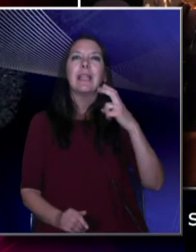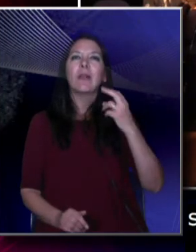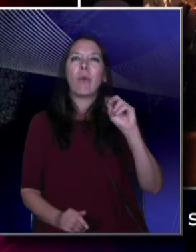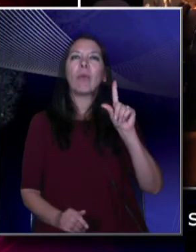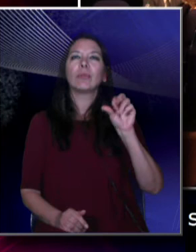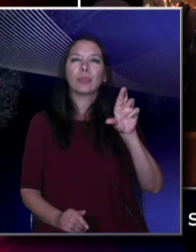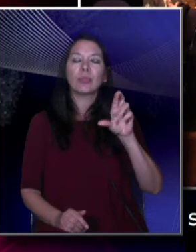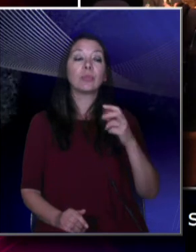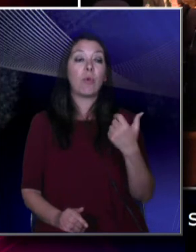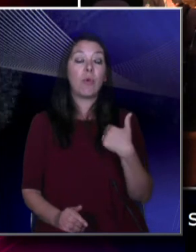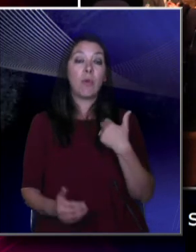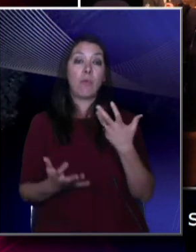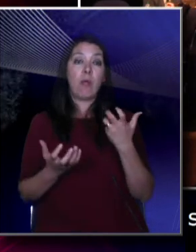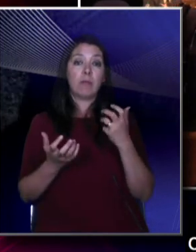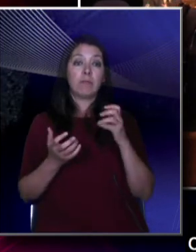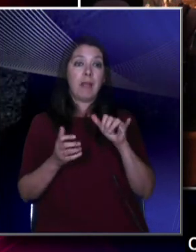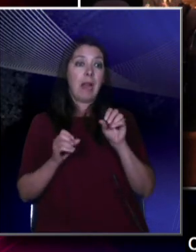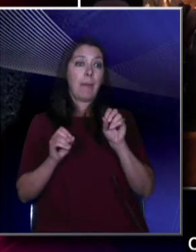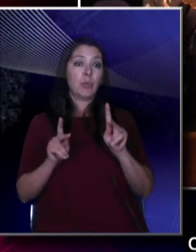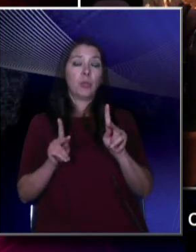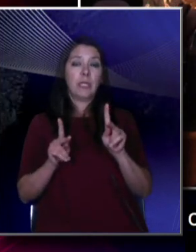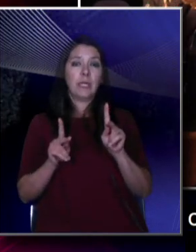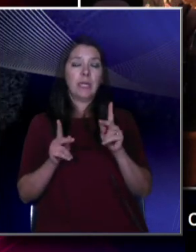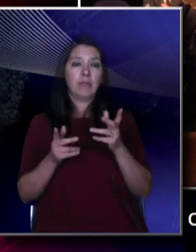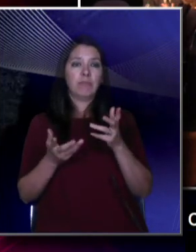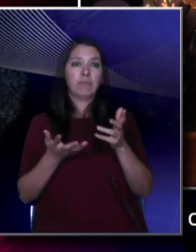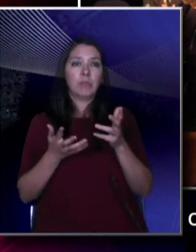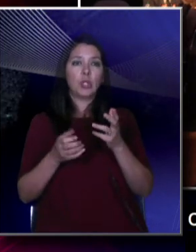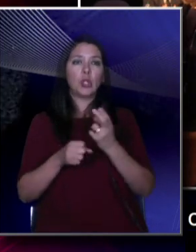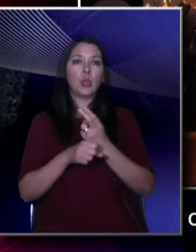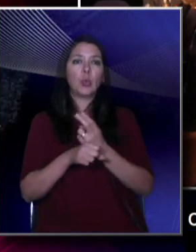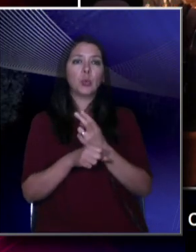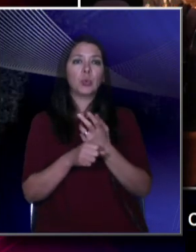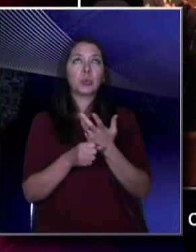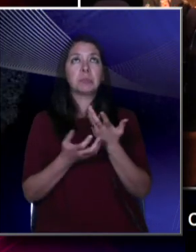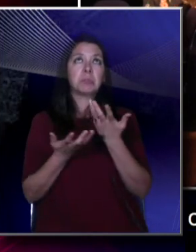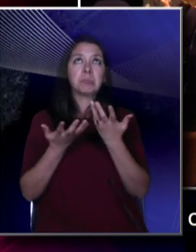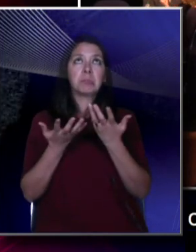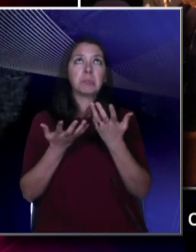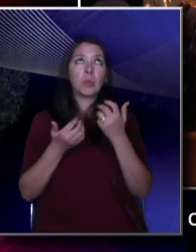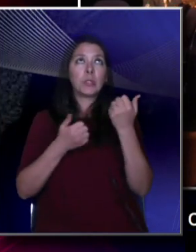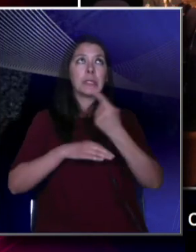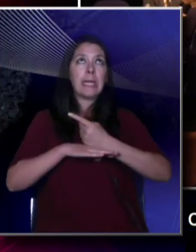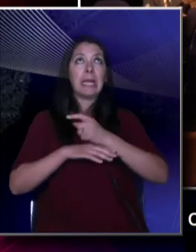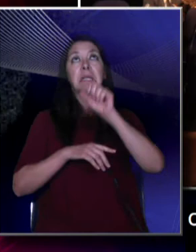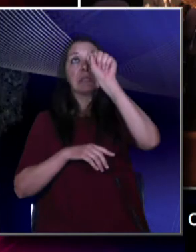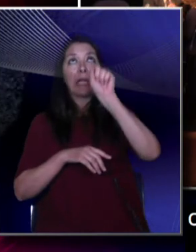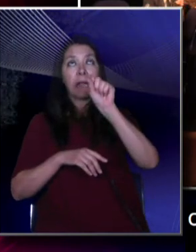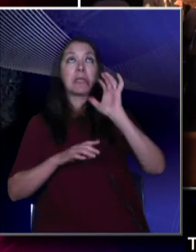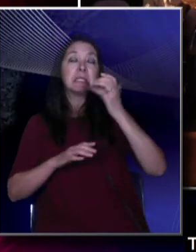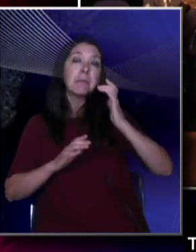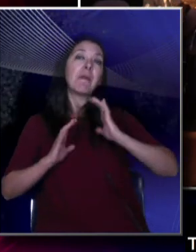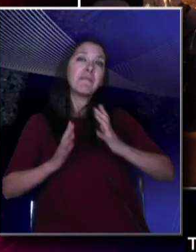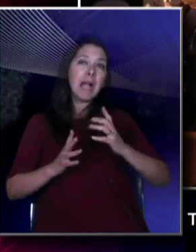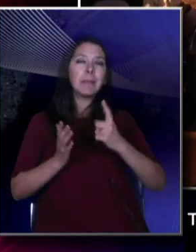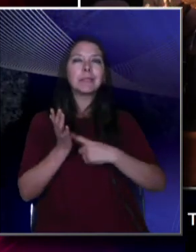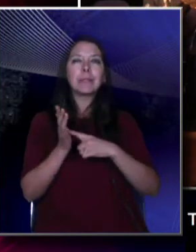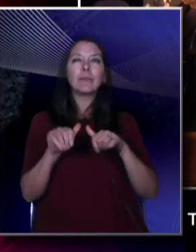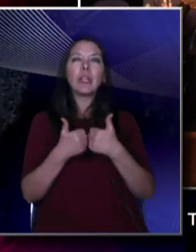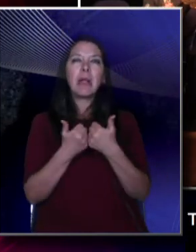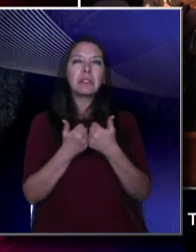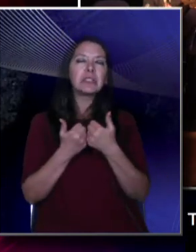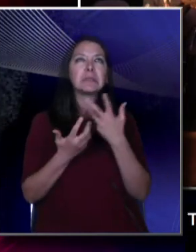There might be an opportunity to utilize an existing, or Saturdays are fine, but I think sometimes it's a challenge, so we probably need to figure